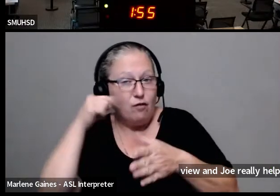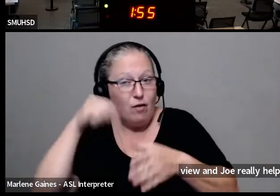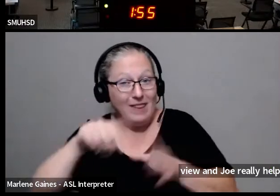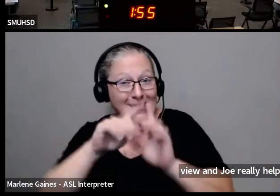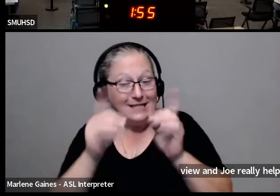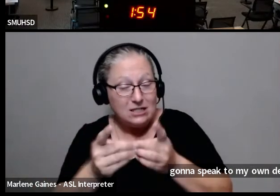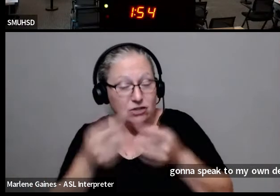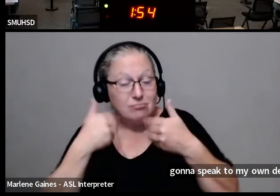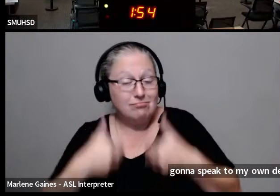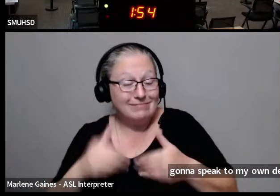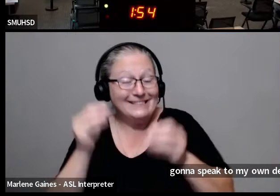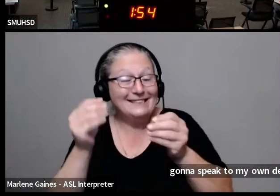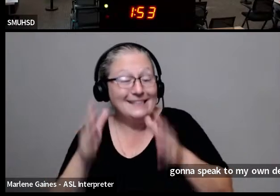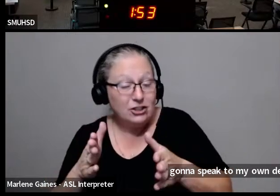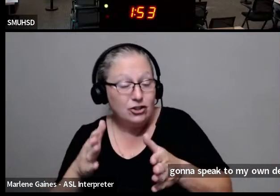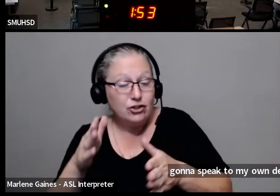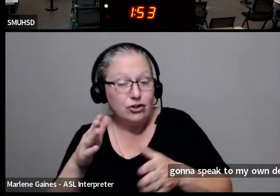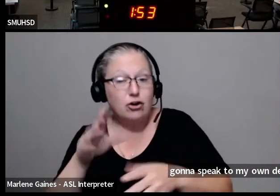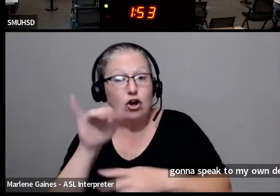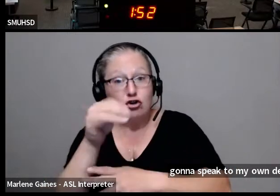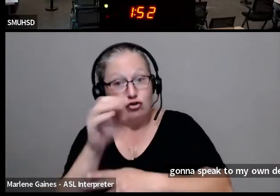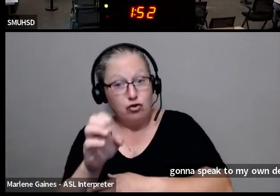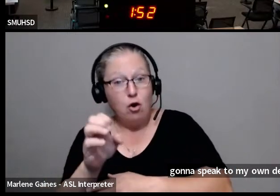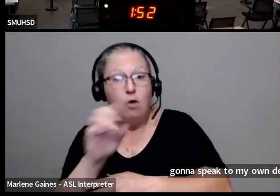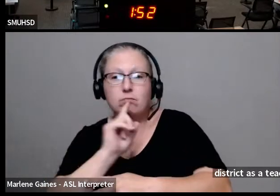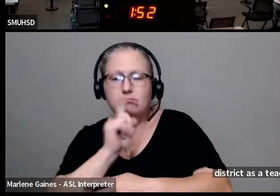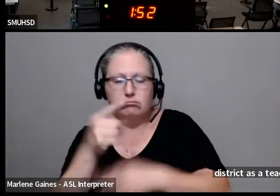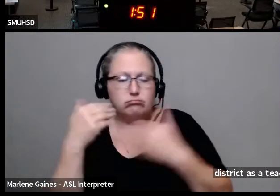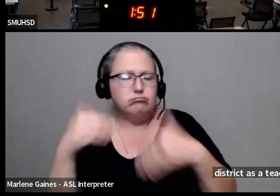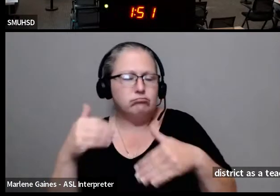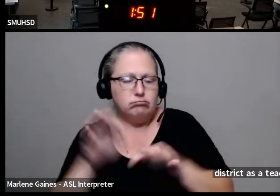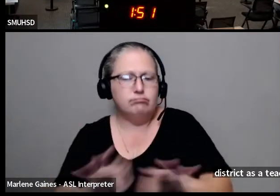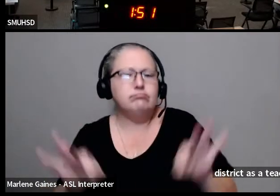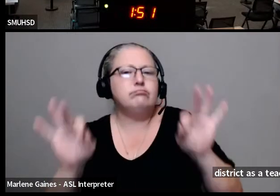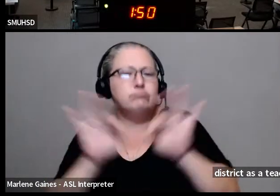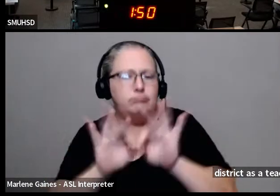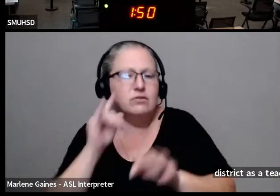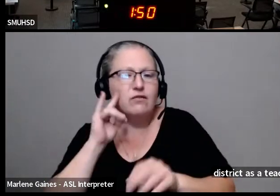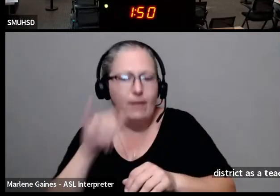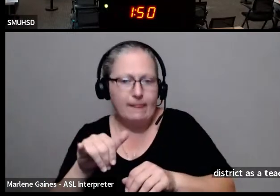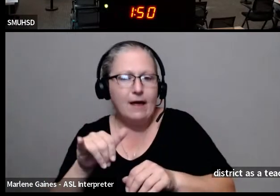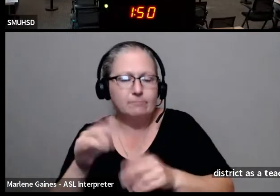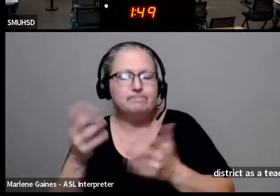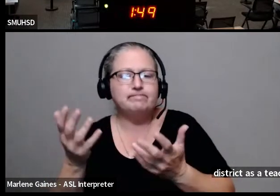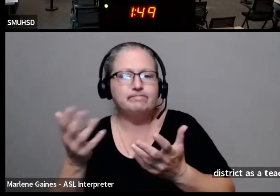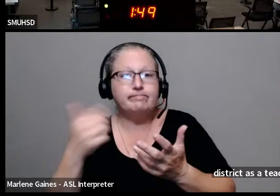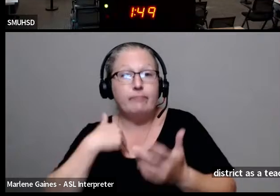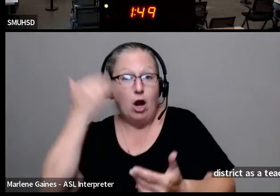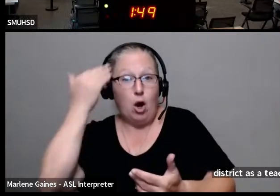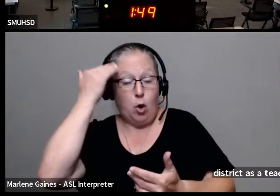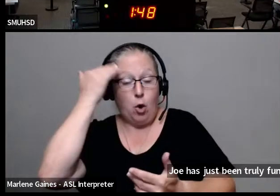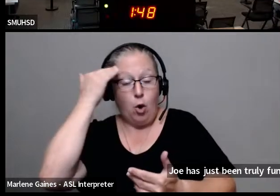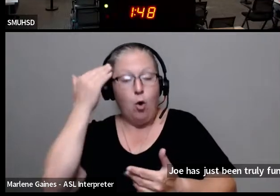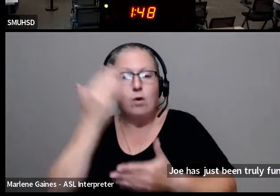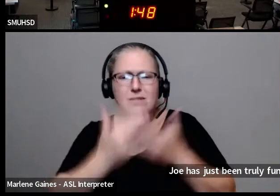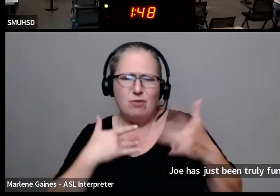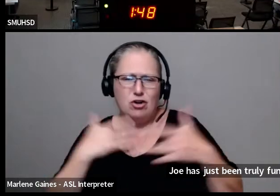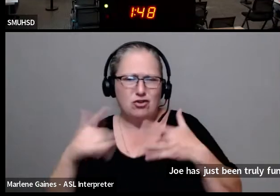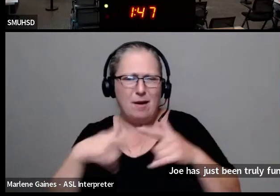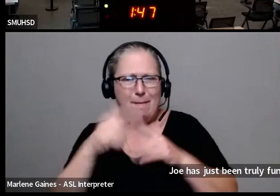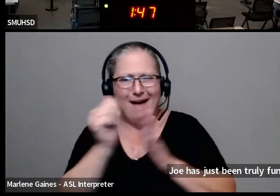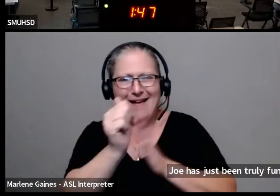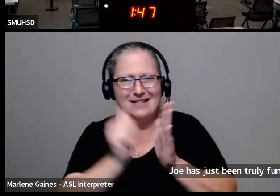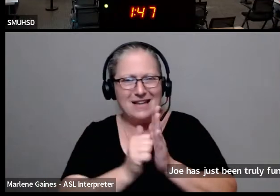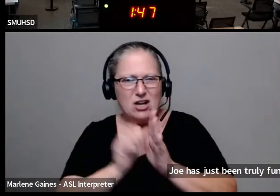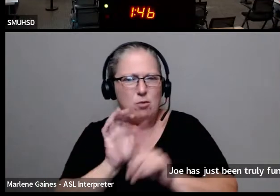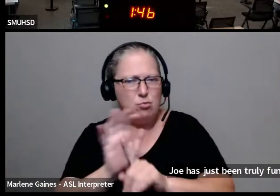a teacher in this district. Joe has just been truly fundamental to that. And I know there are some concerns of agenda